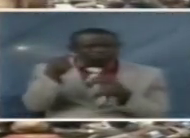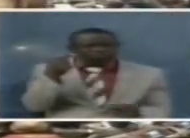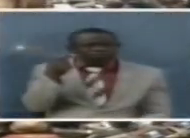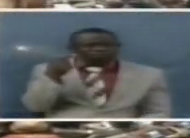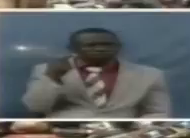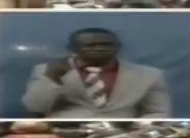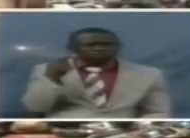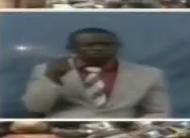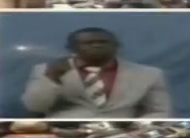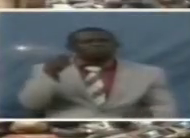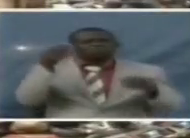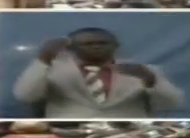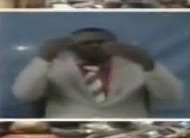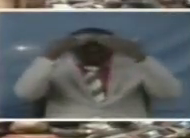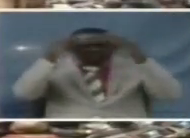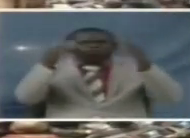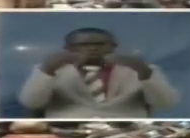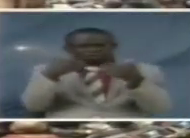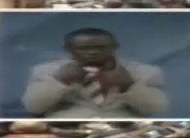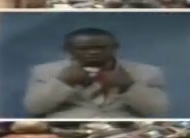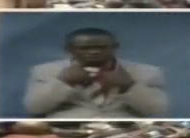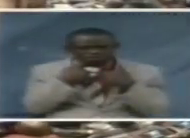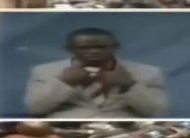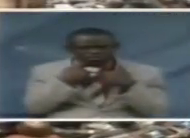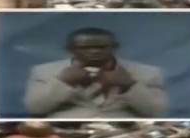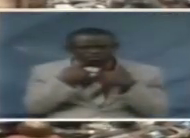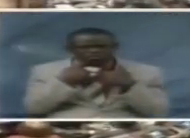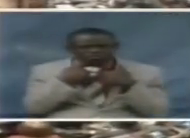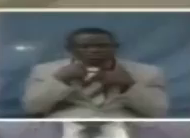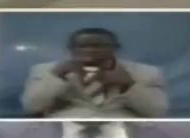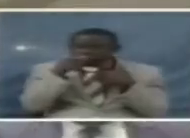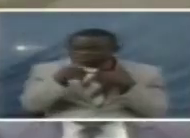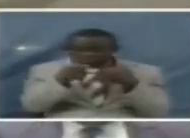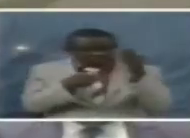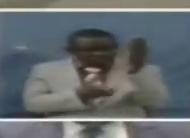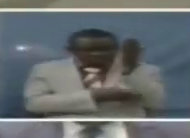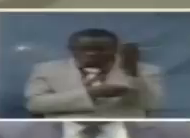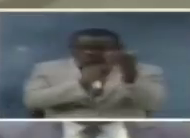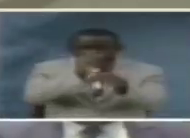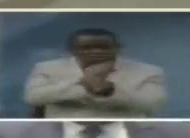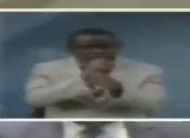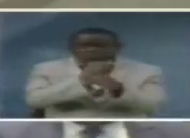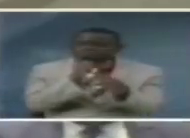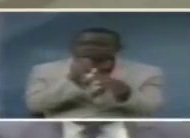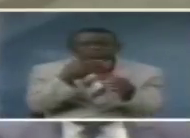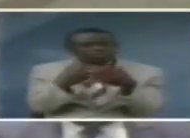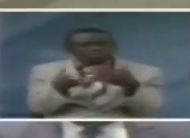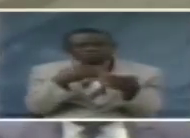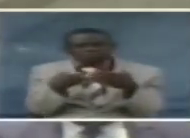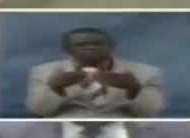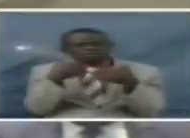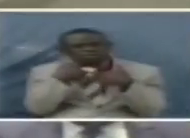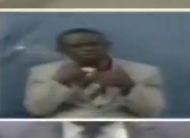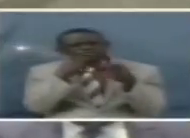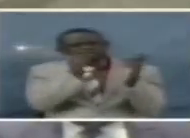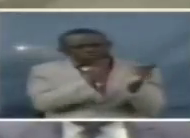the patriotic government is, however, cognizant of the fact that this is not